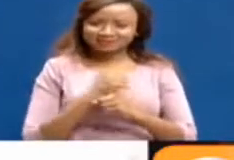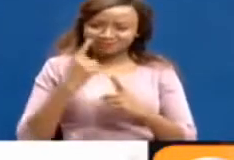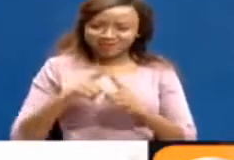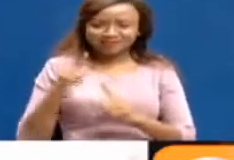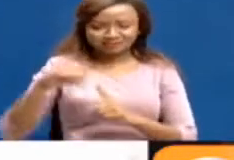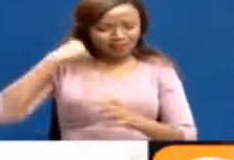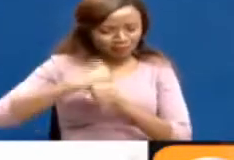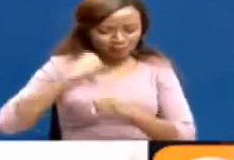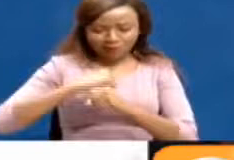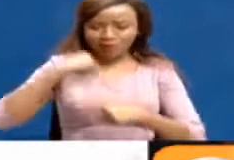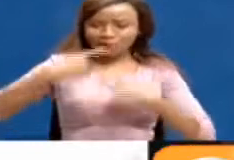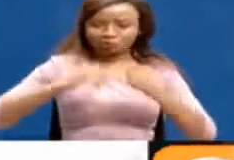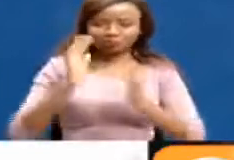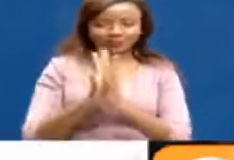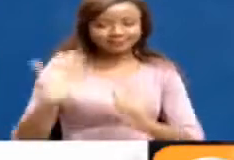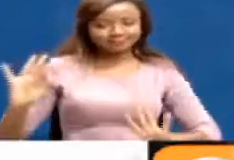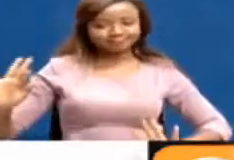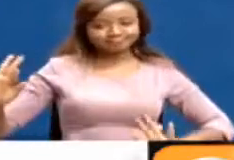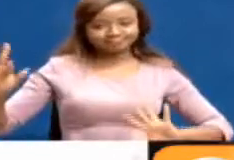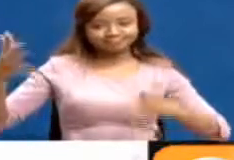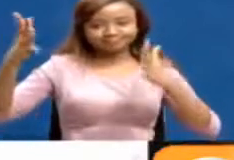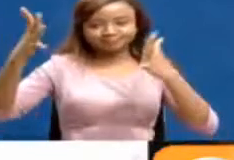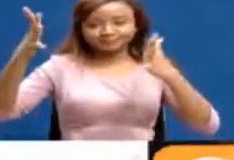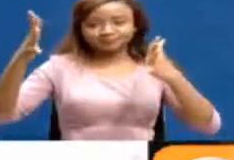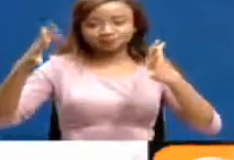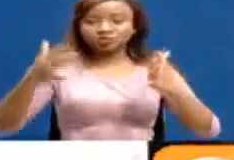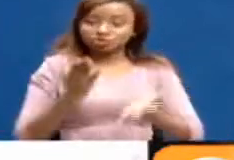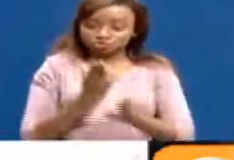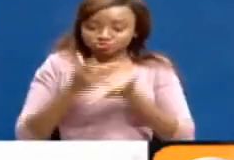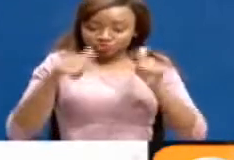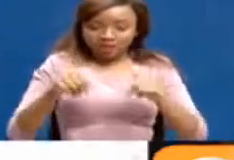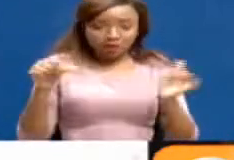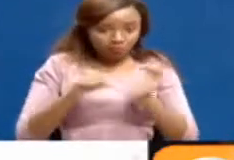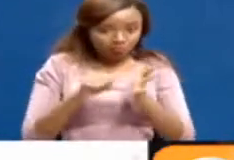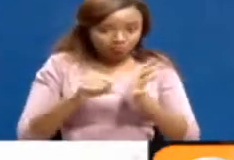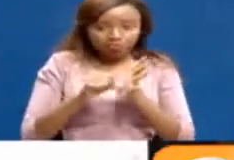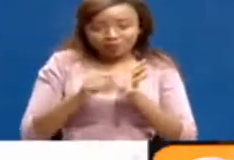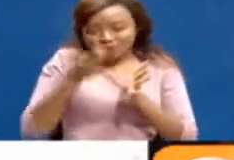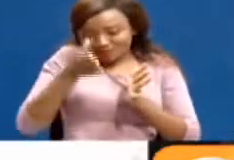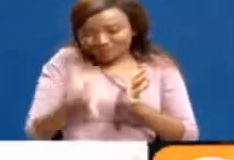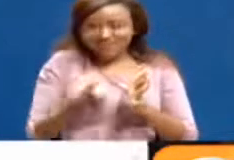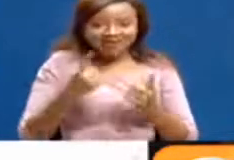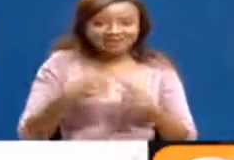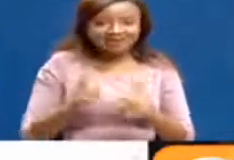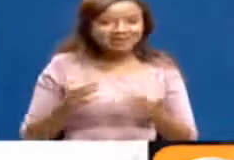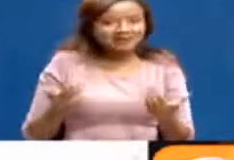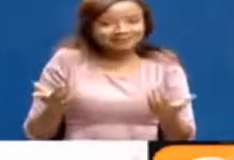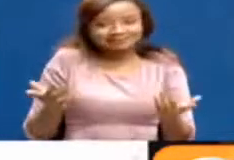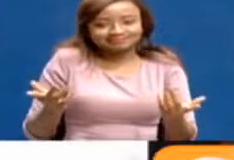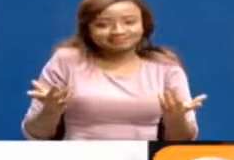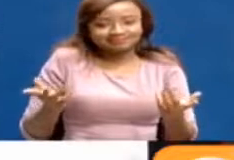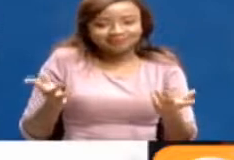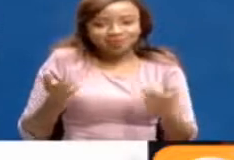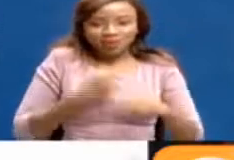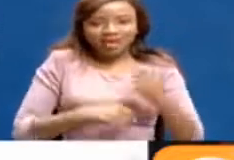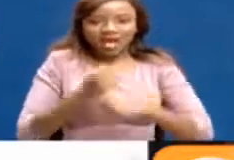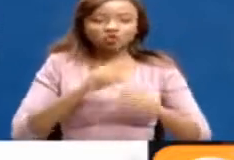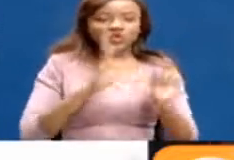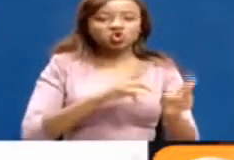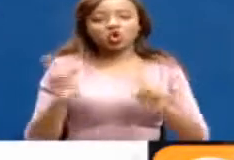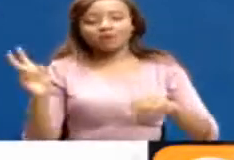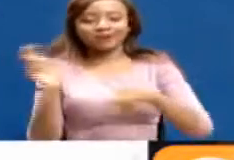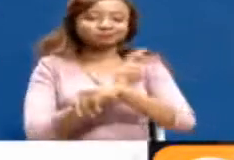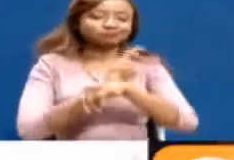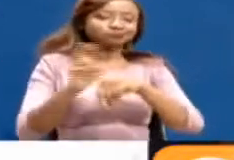the work they're doing. And so oversight in a time of pandemic like this, Jeff, is really not the normal antagonistic oversight of